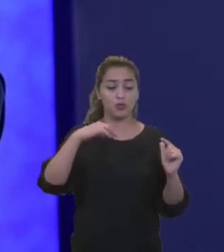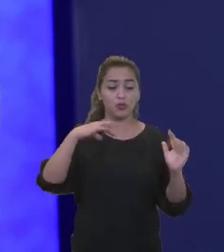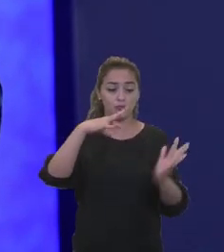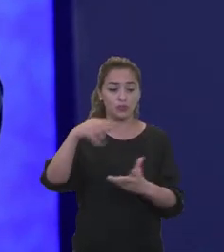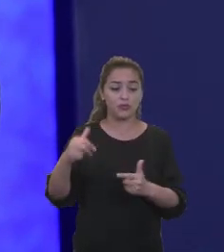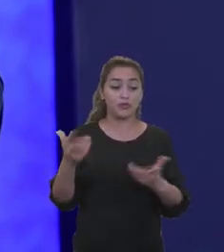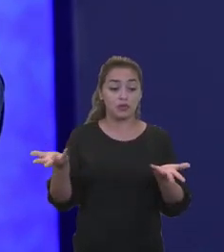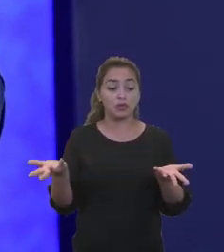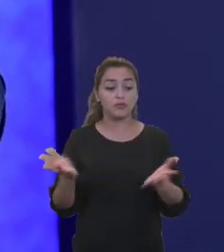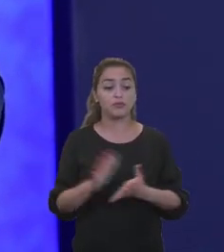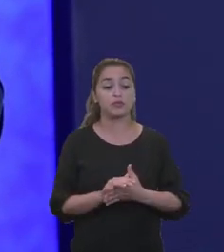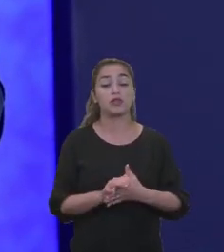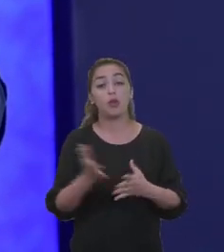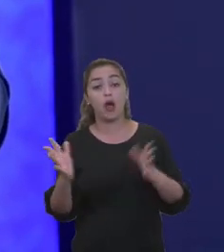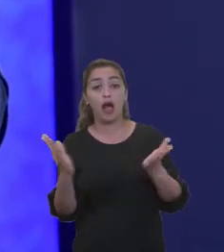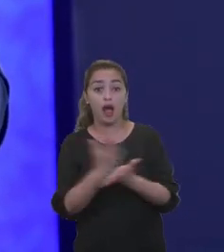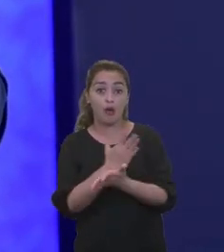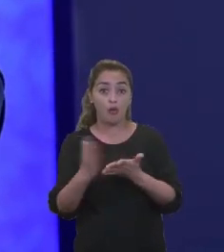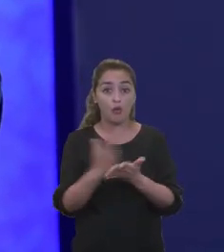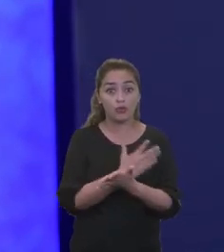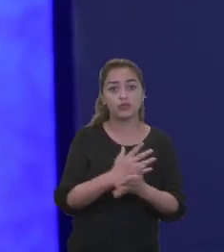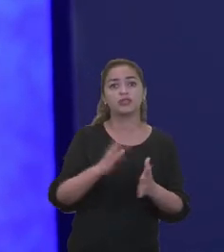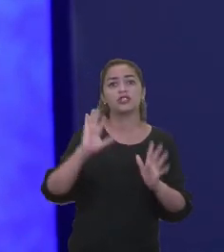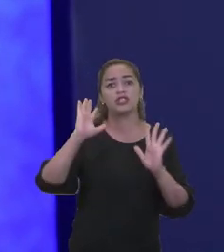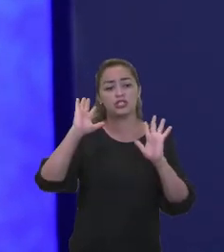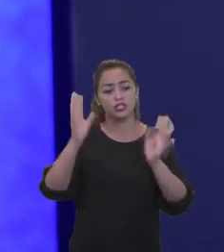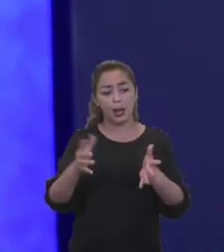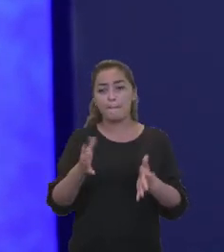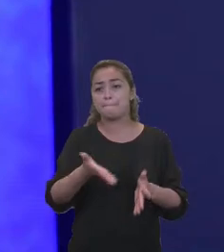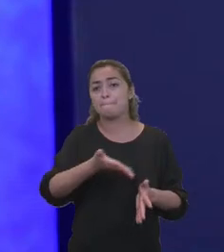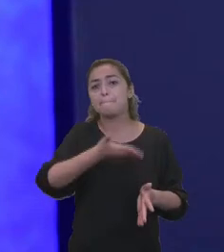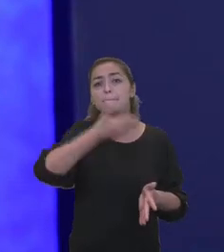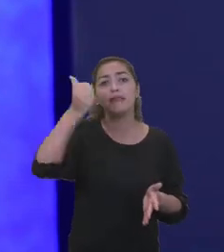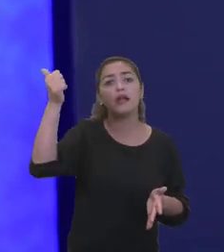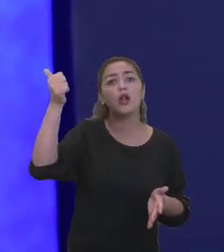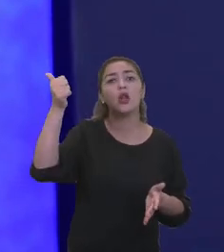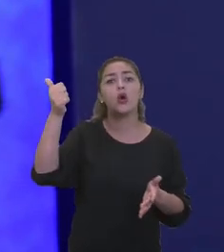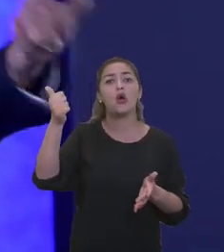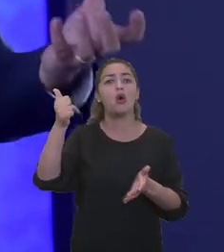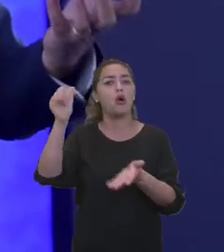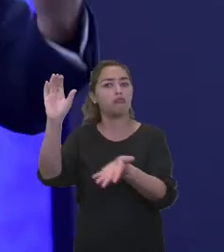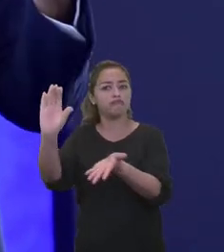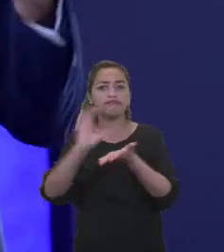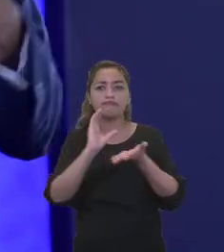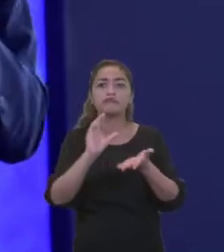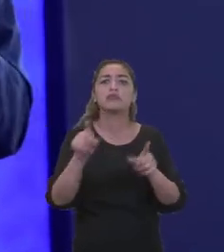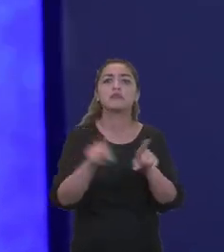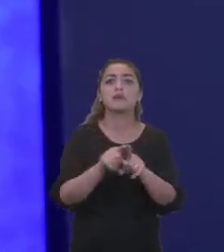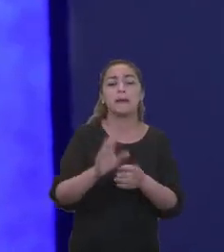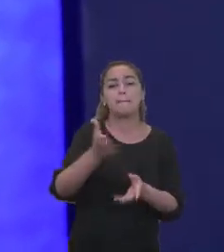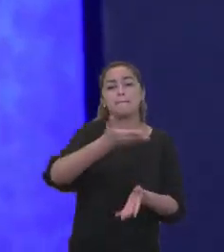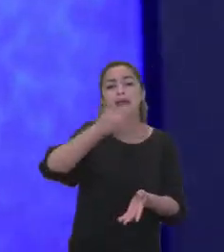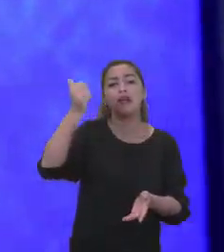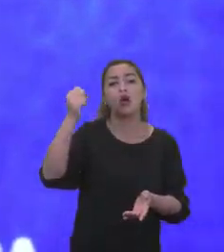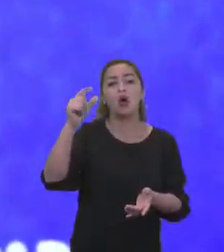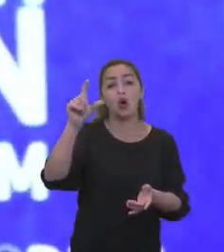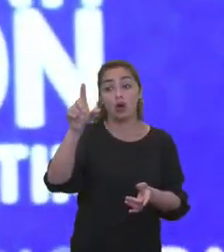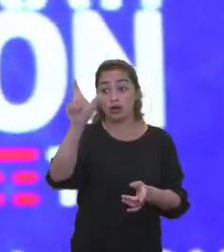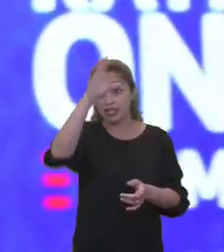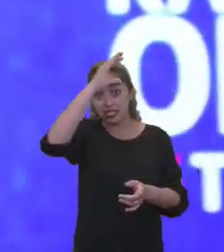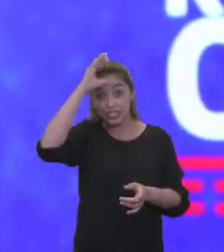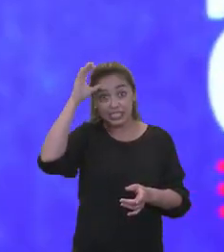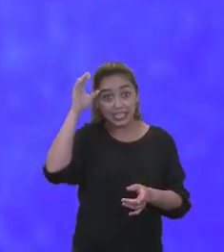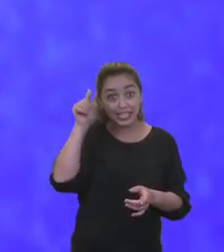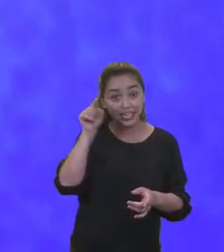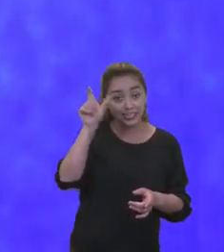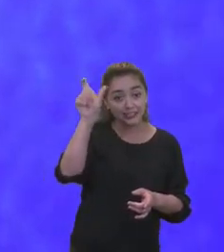if we think today, we spoke internally, like best supply, best service, best network, the client chooses us